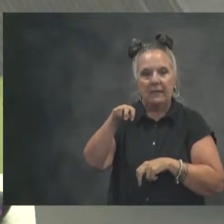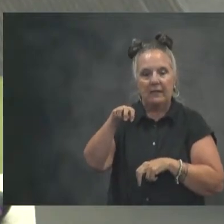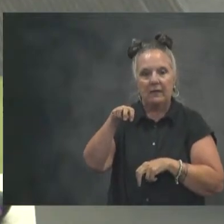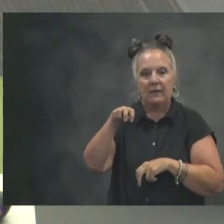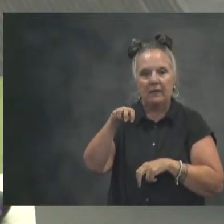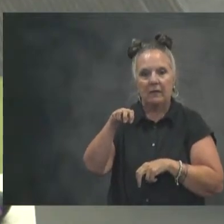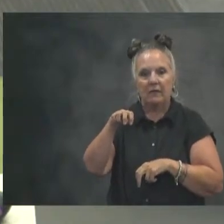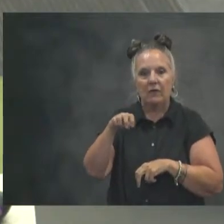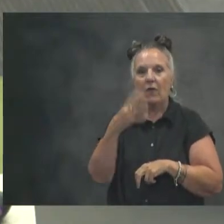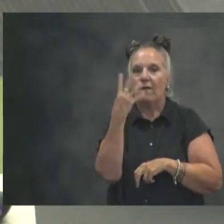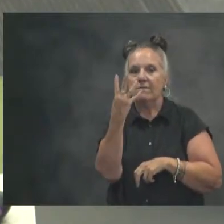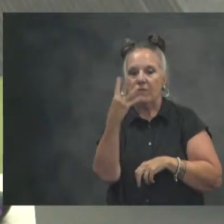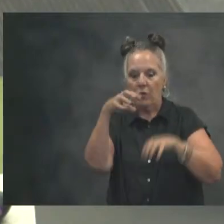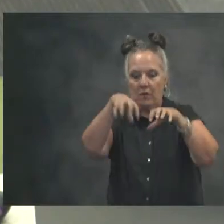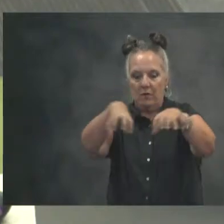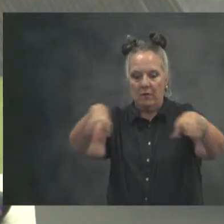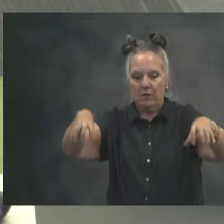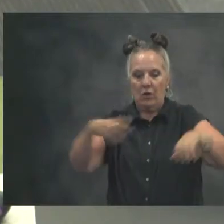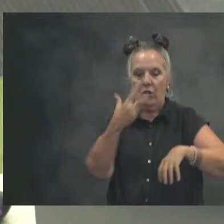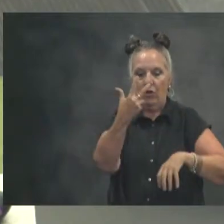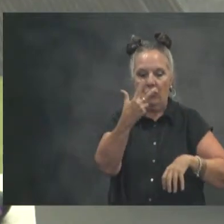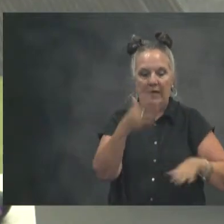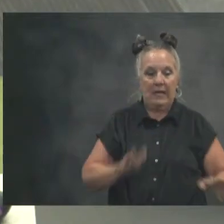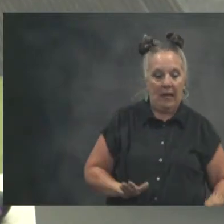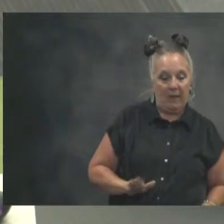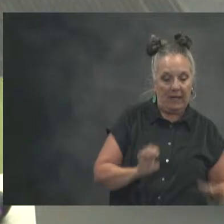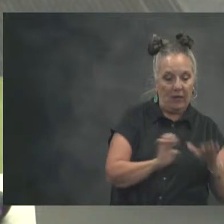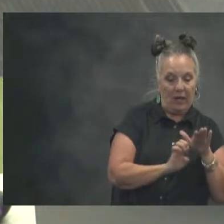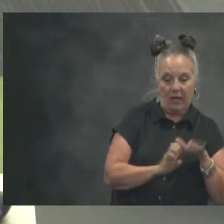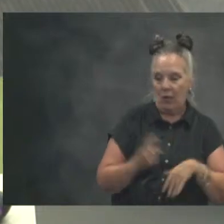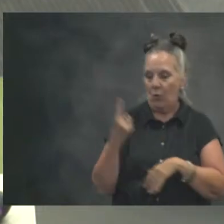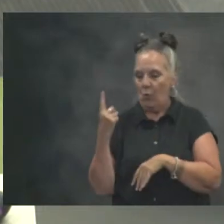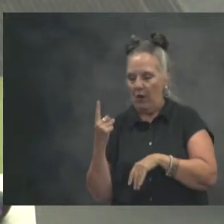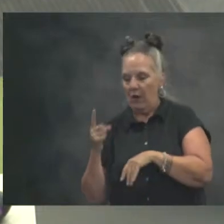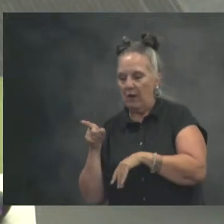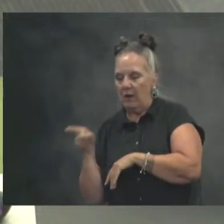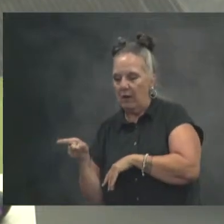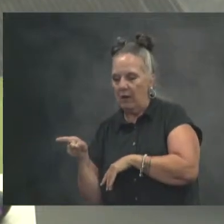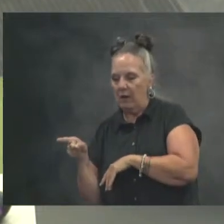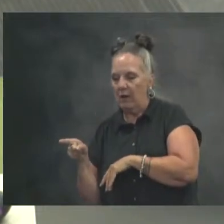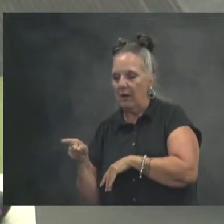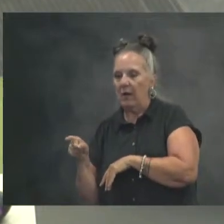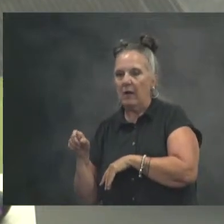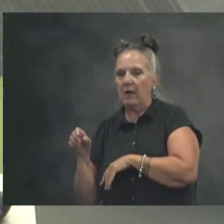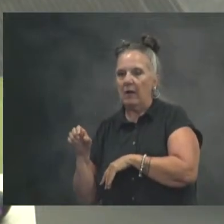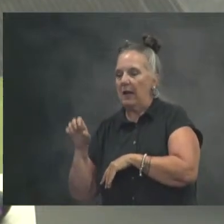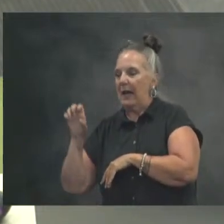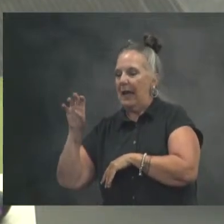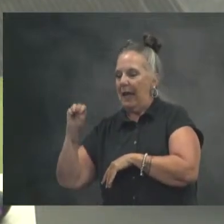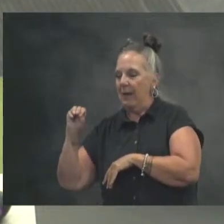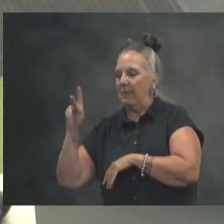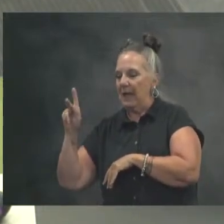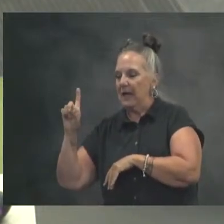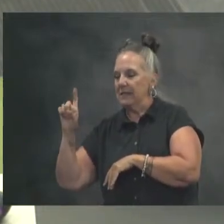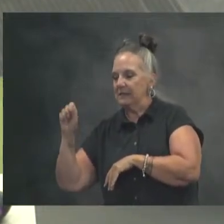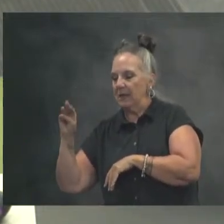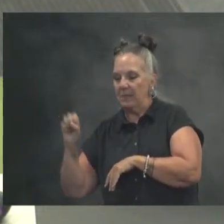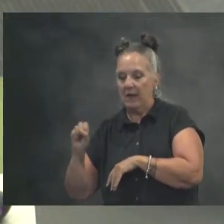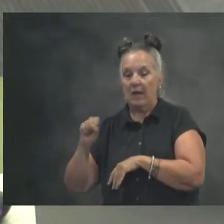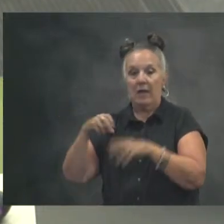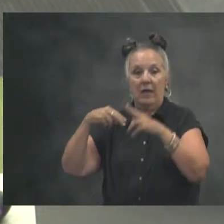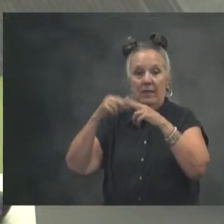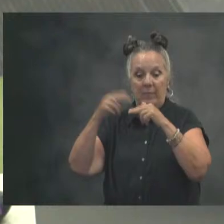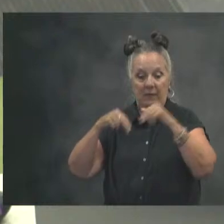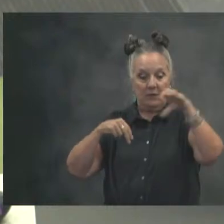of 4 portables, 3 at Pangbourne Elementary and 1 at Emma K. Dowd Elementary. The portables had previously